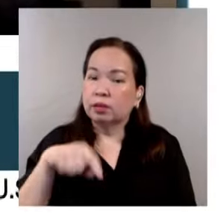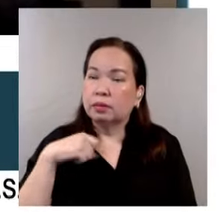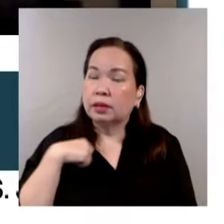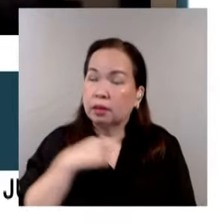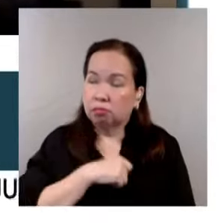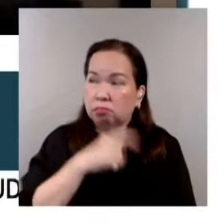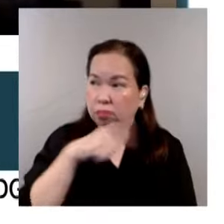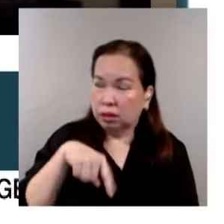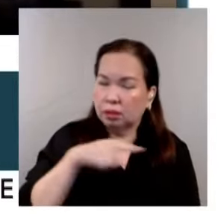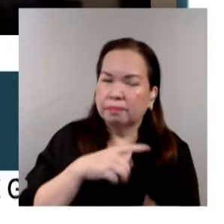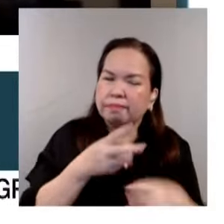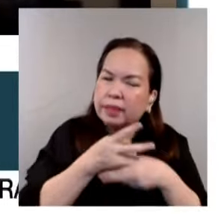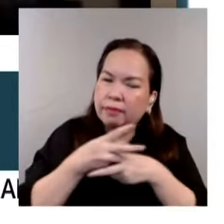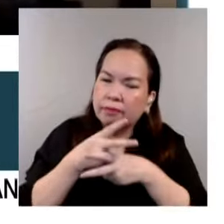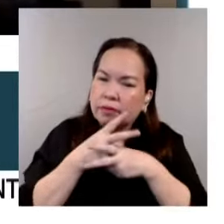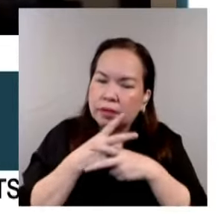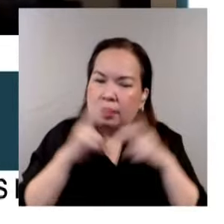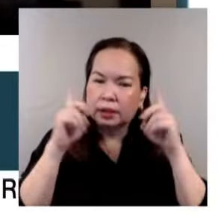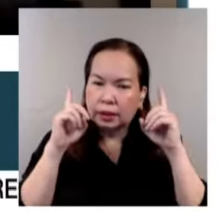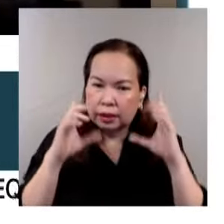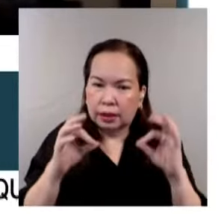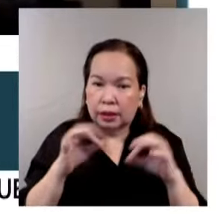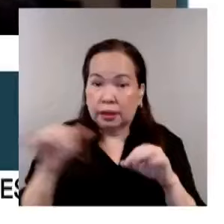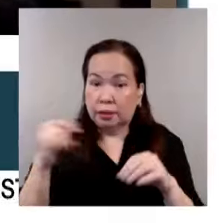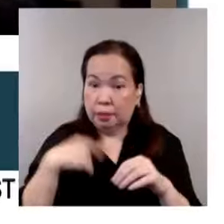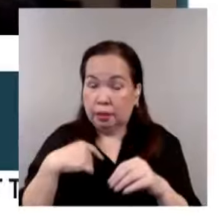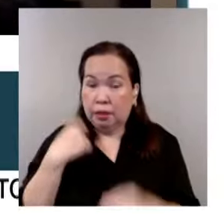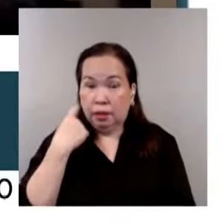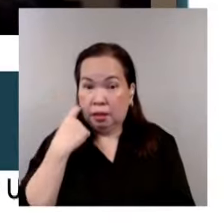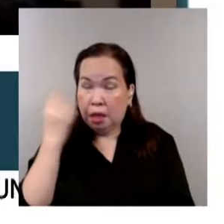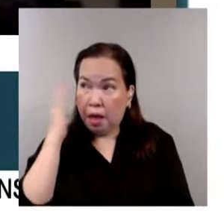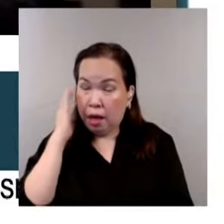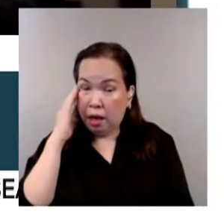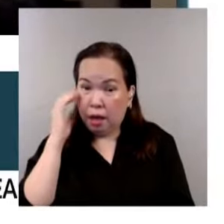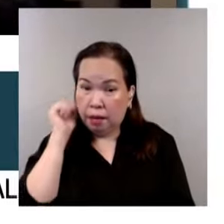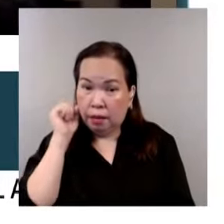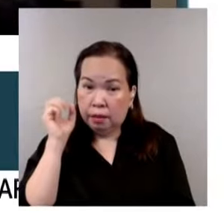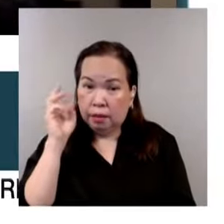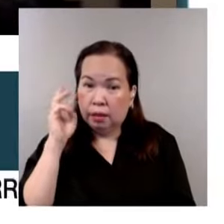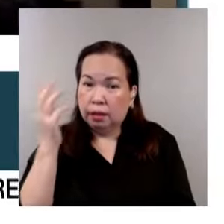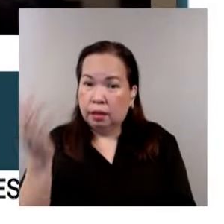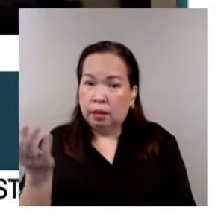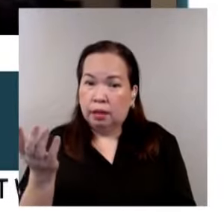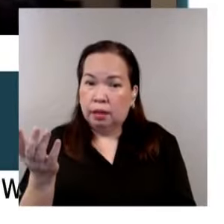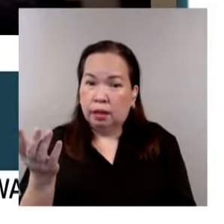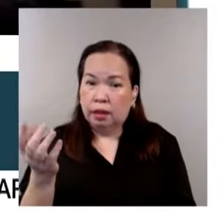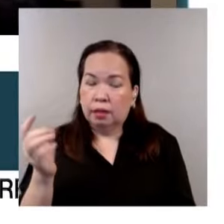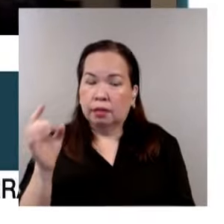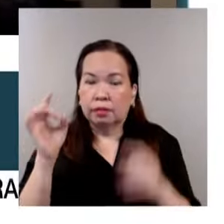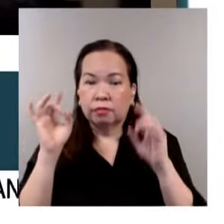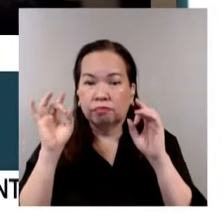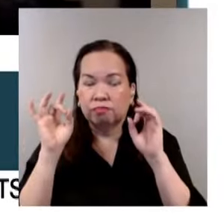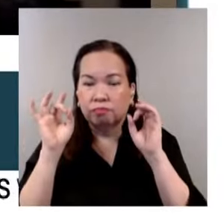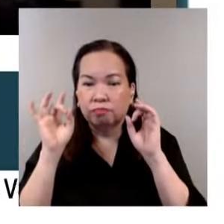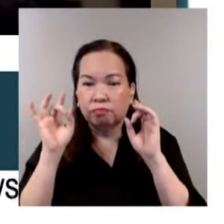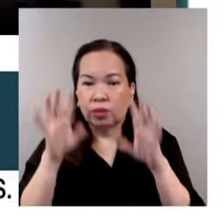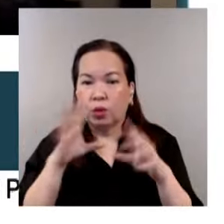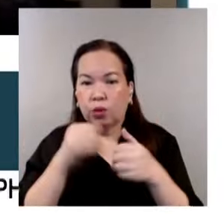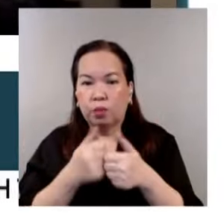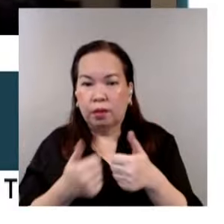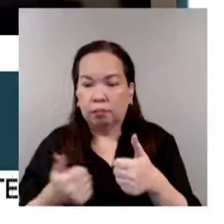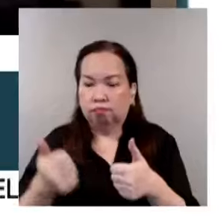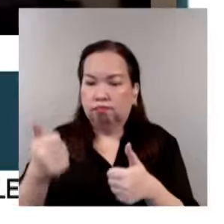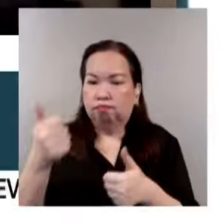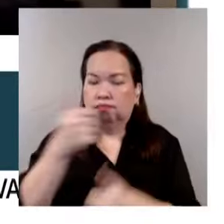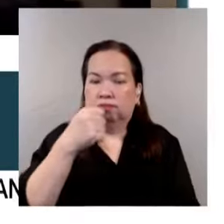well. And likewise, just recently, I'm sure you heard about the threat to the Senate leadership. So sadly, we were